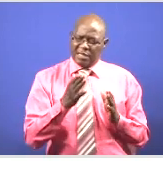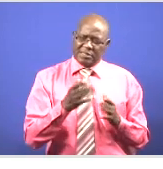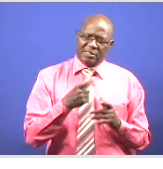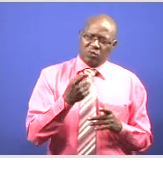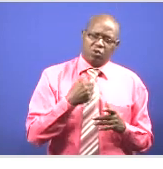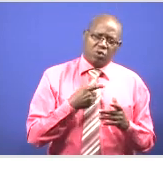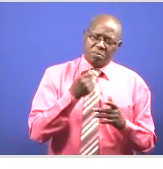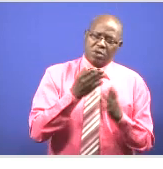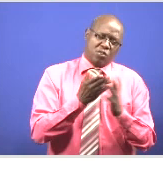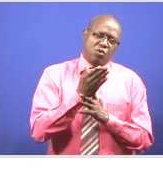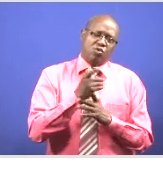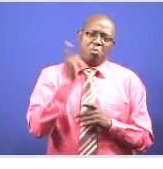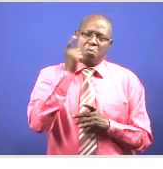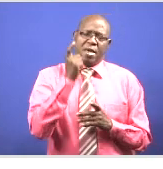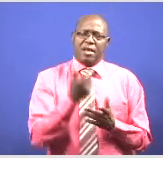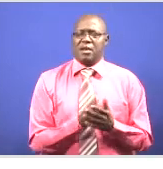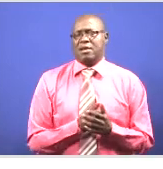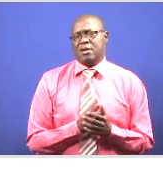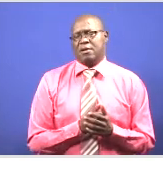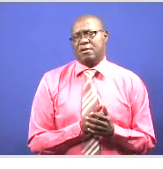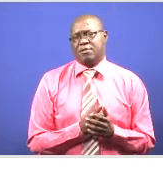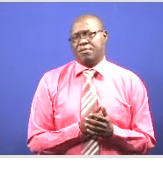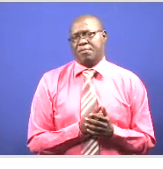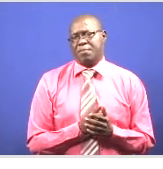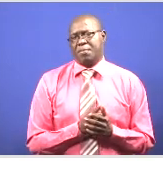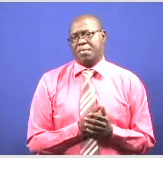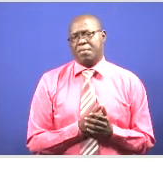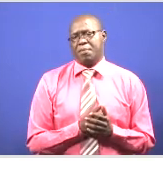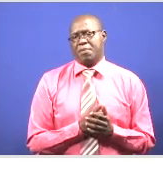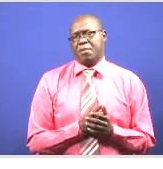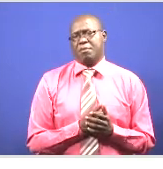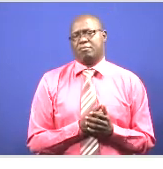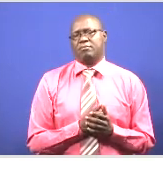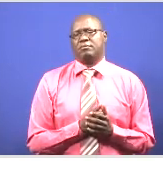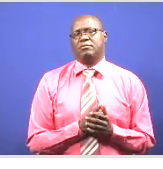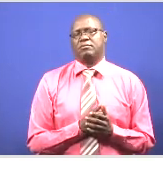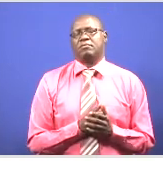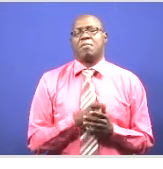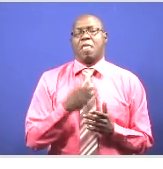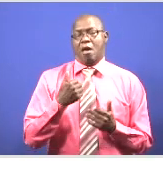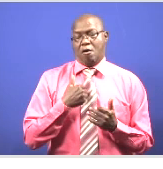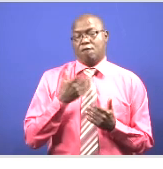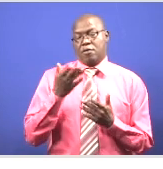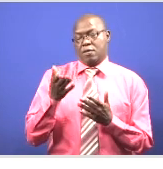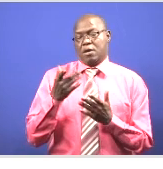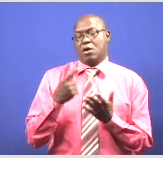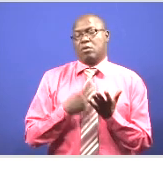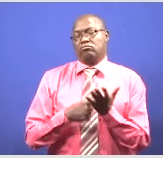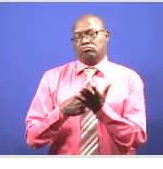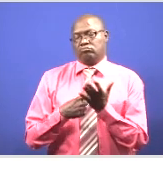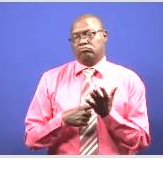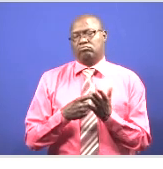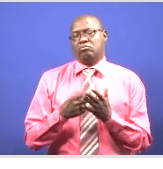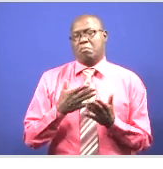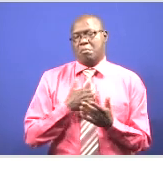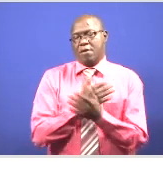mobile-to-bank transactions? True. We were having a conversation in one of my colleagues in the office today